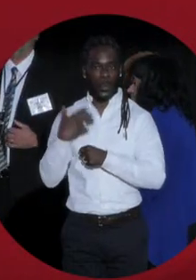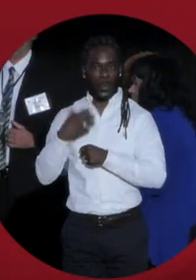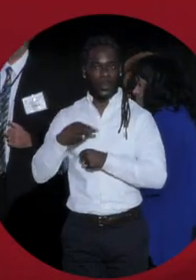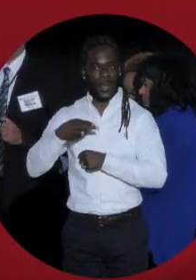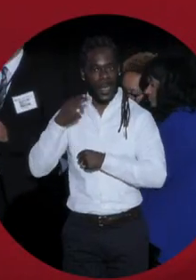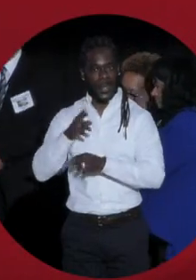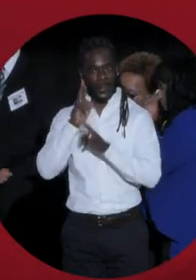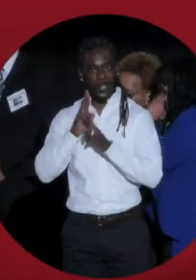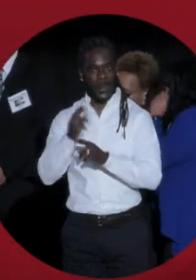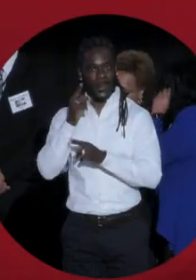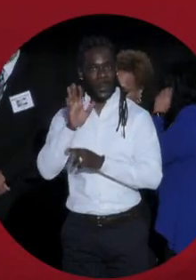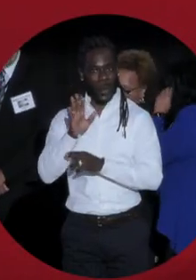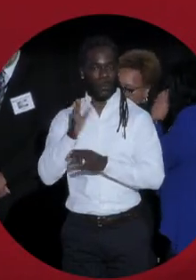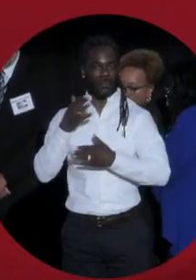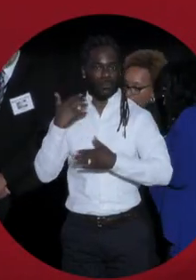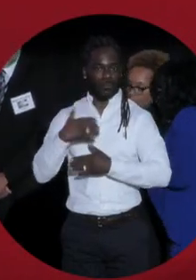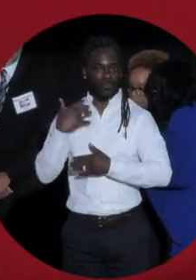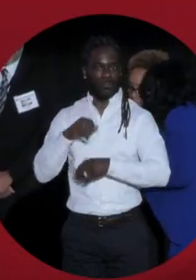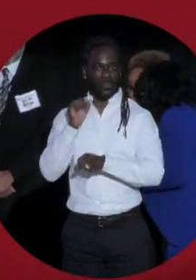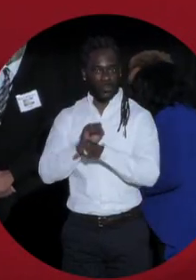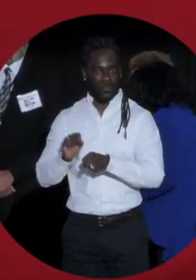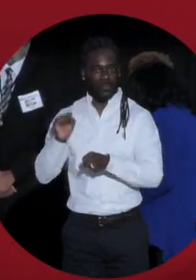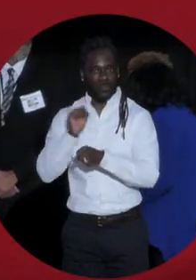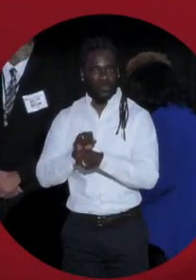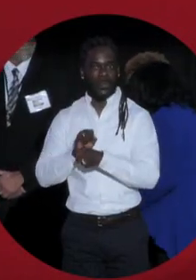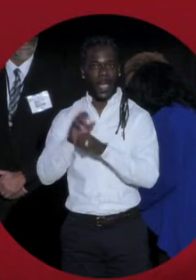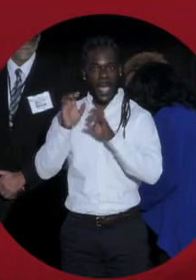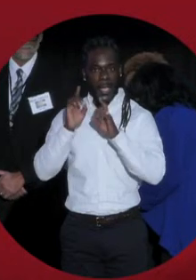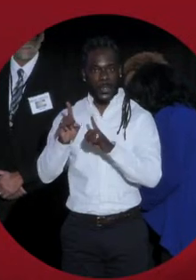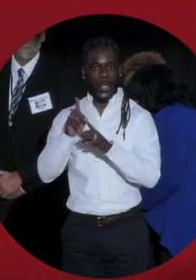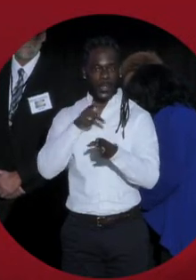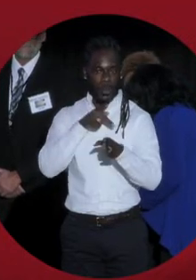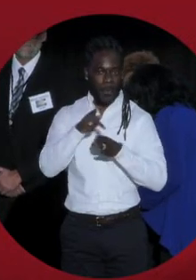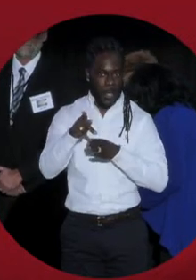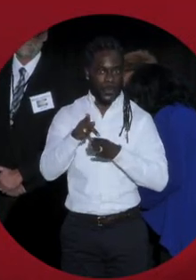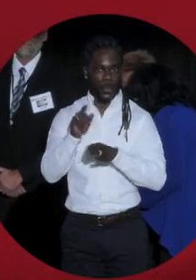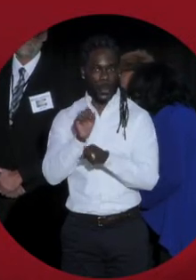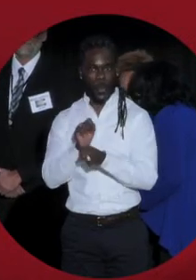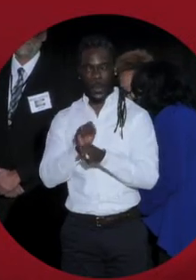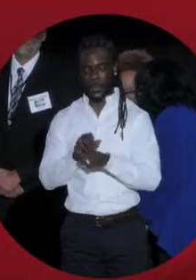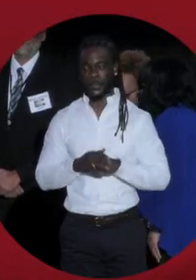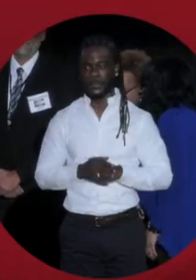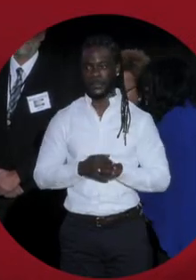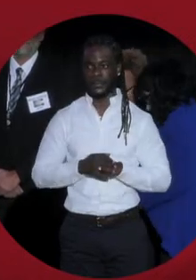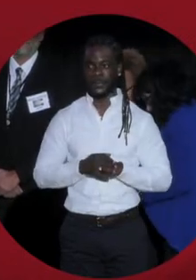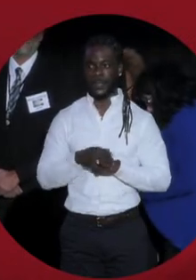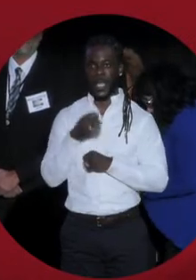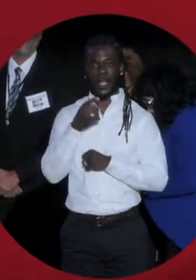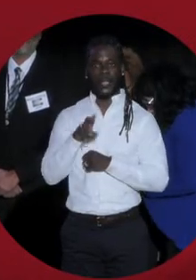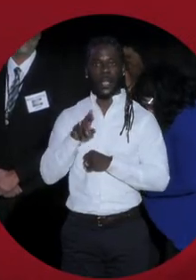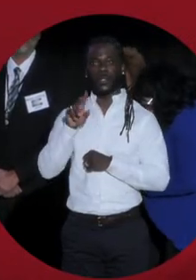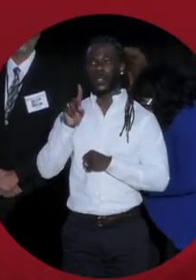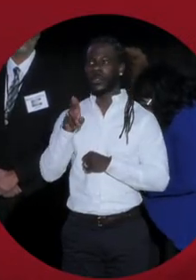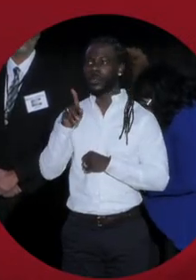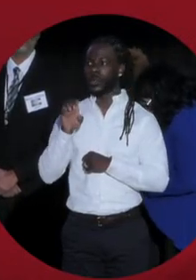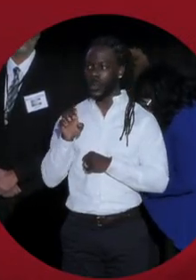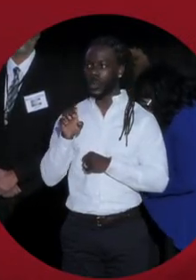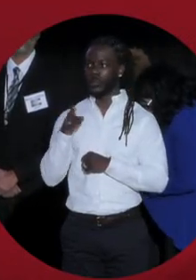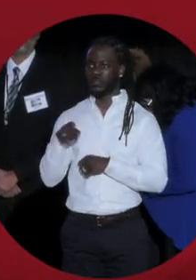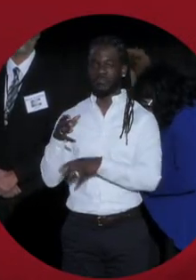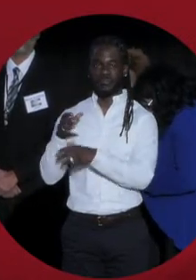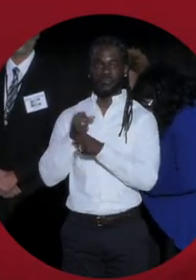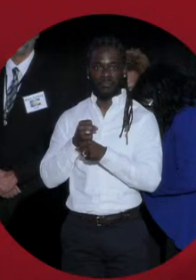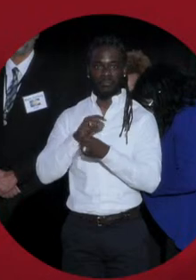respected and regarded for her vast educational professional acumen. Dr. Dukes is the recipient